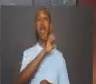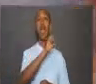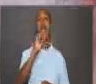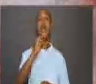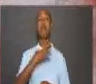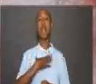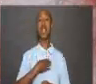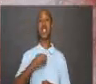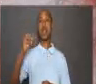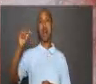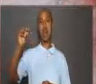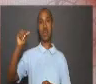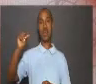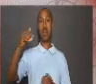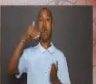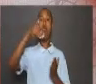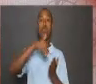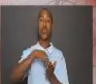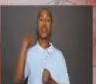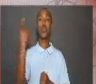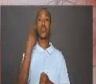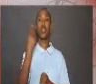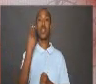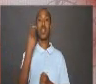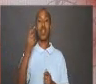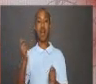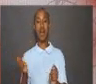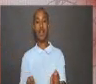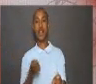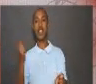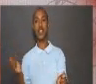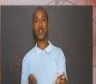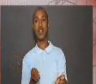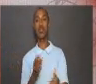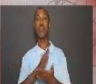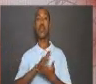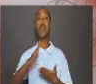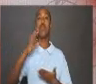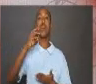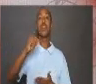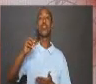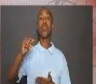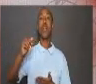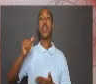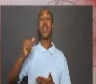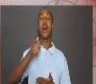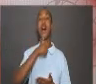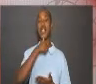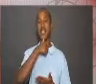powder. It is also used in agriculture to remove soil and